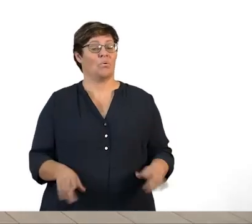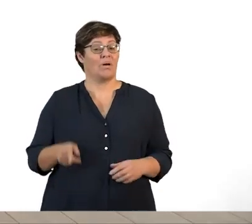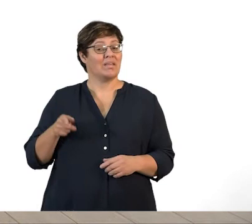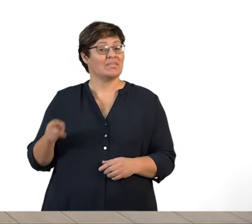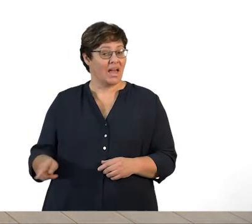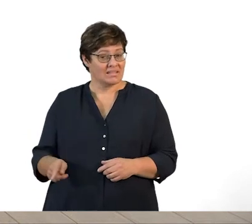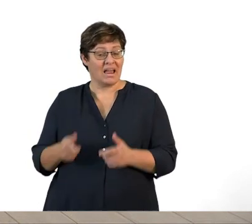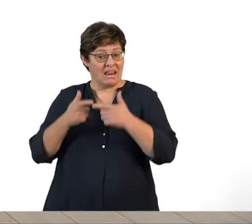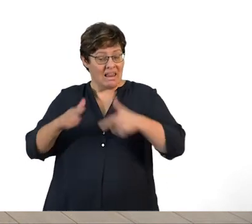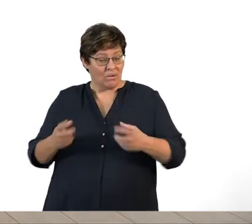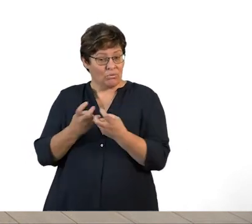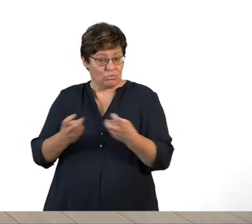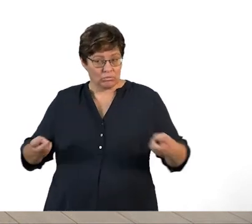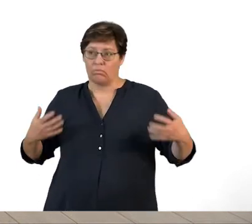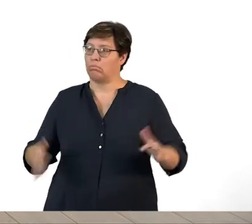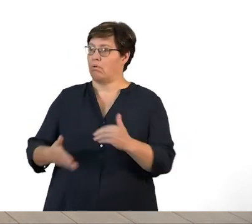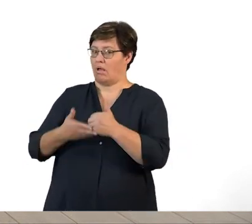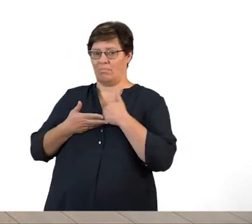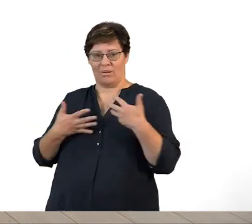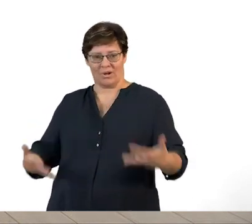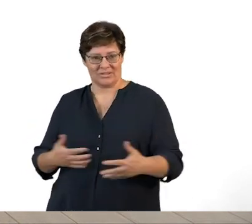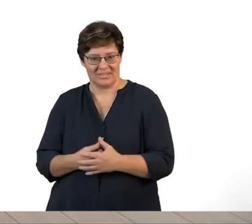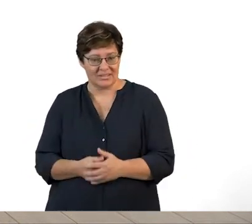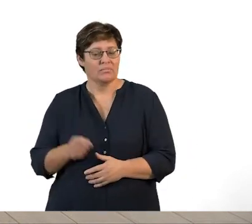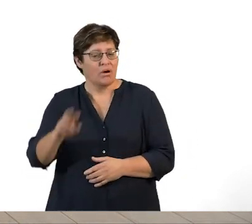grade 3 language resource was really useful.